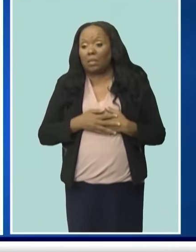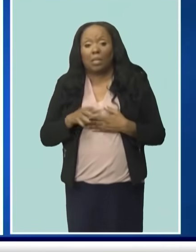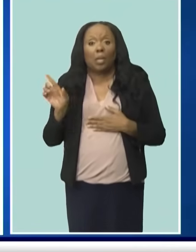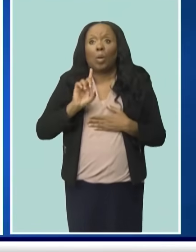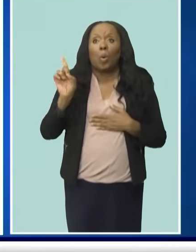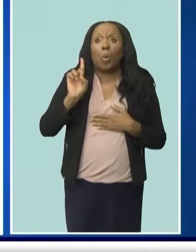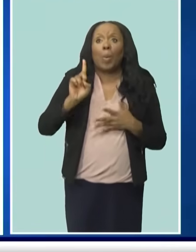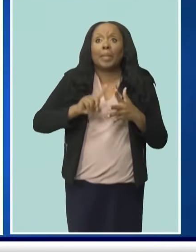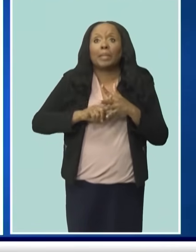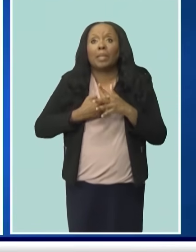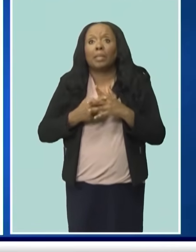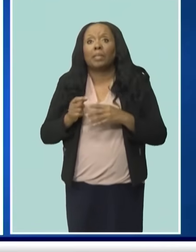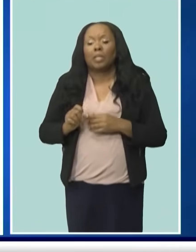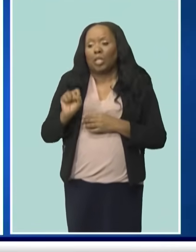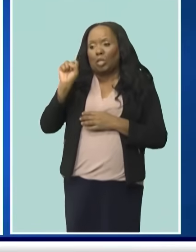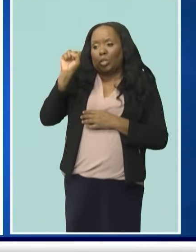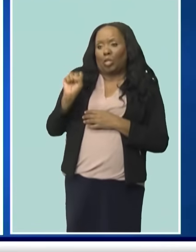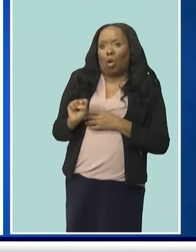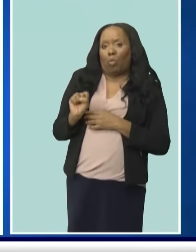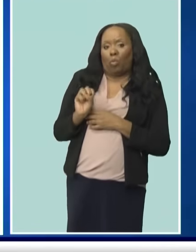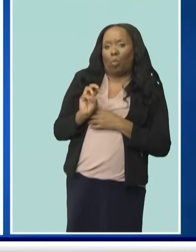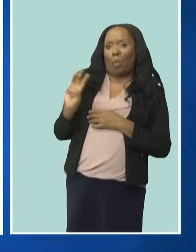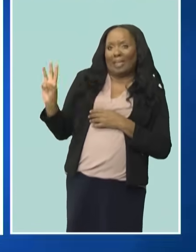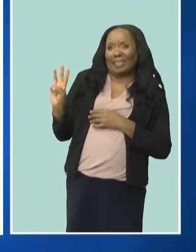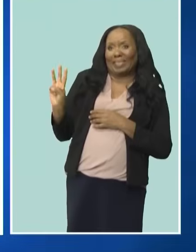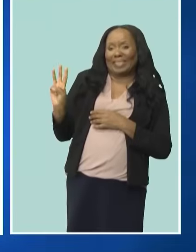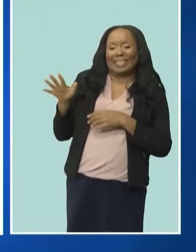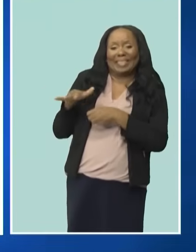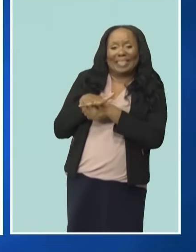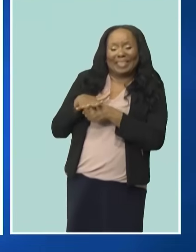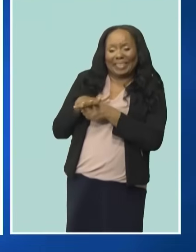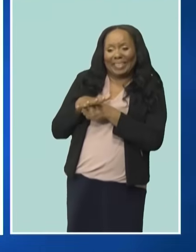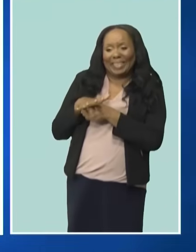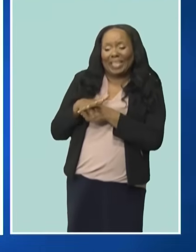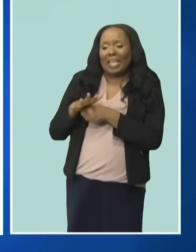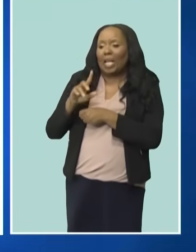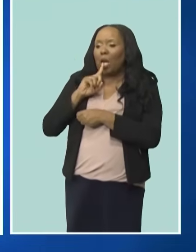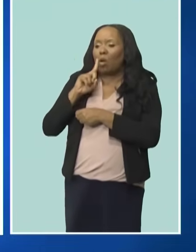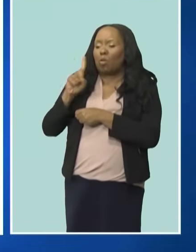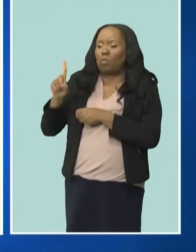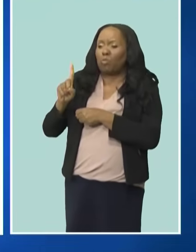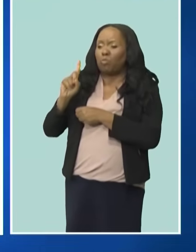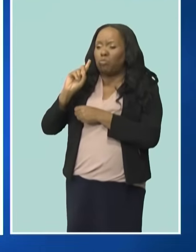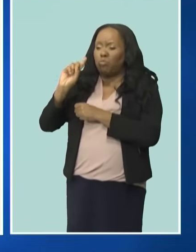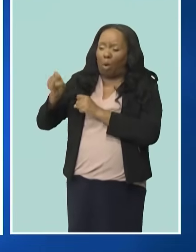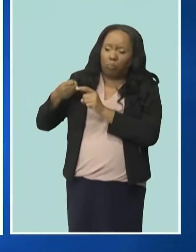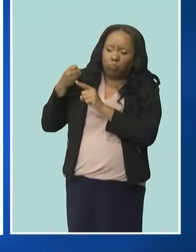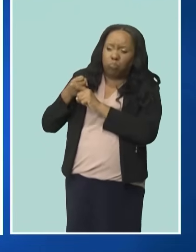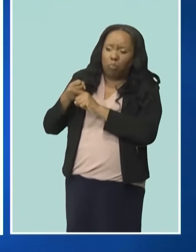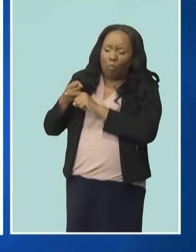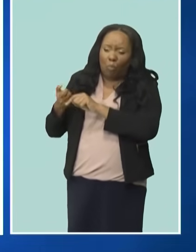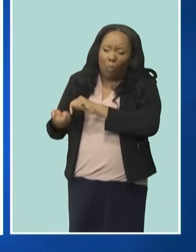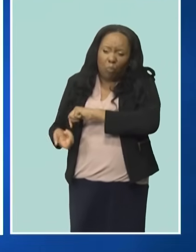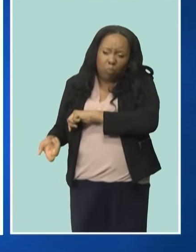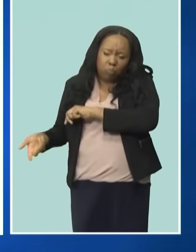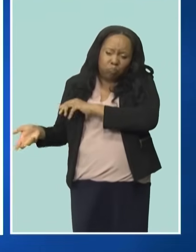over the southwestern side of the island, where the eye would have passed over, there's complete devastation. I